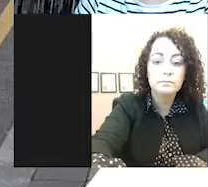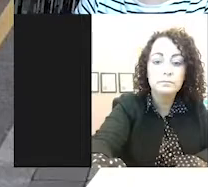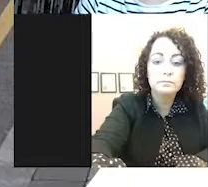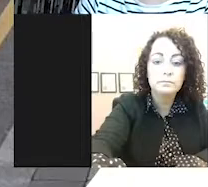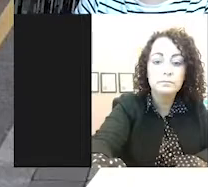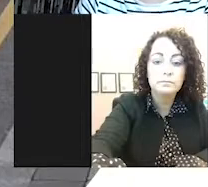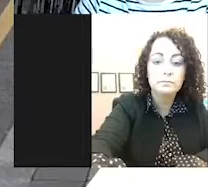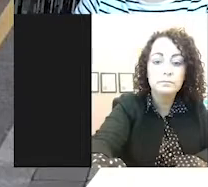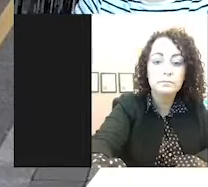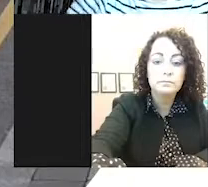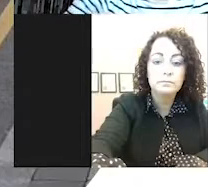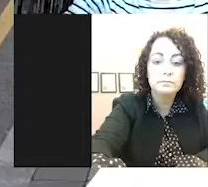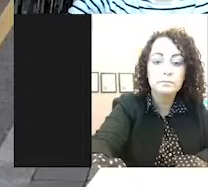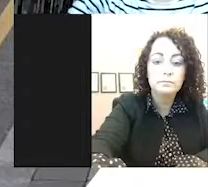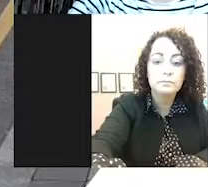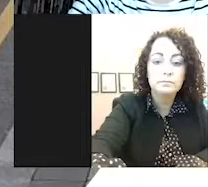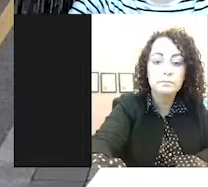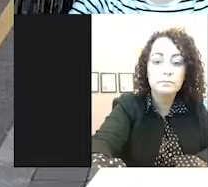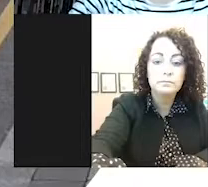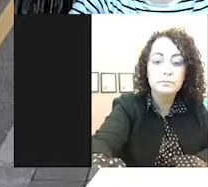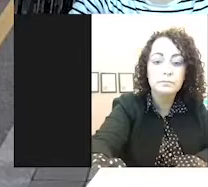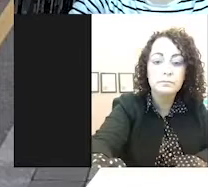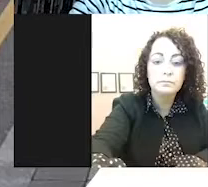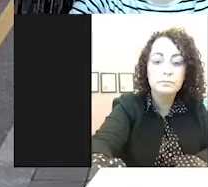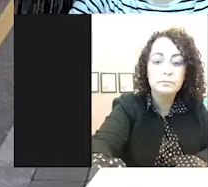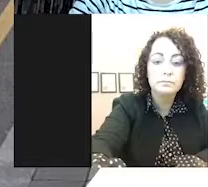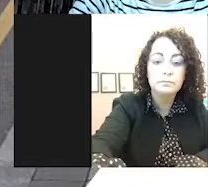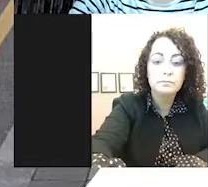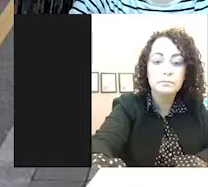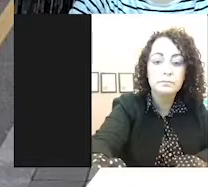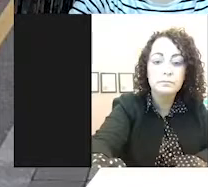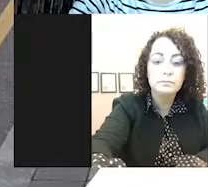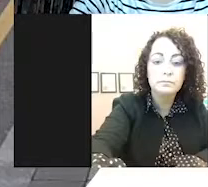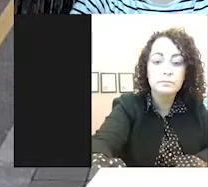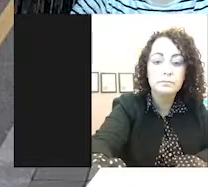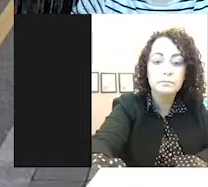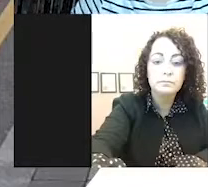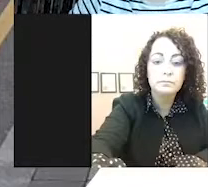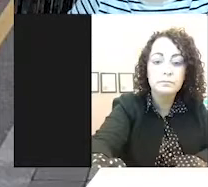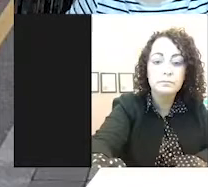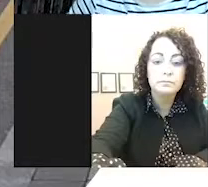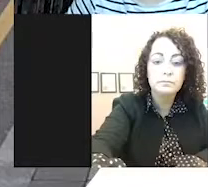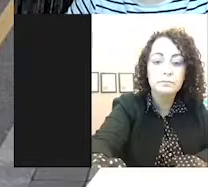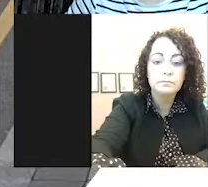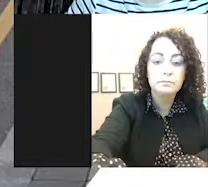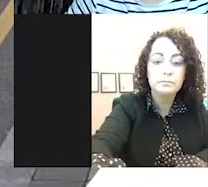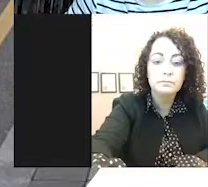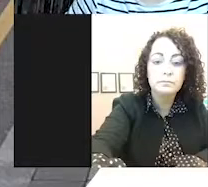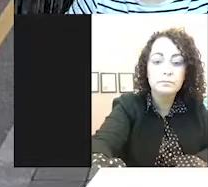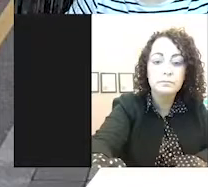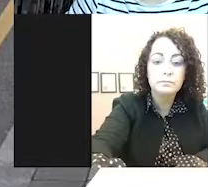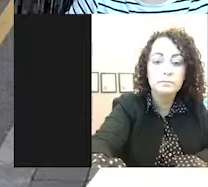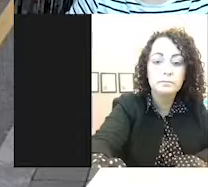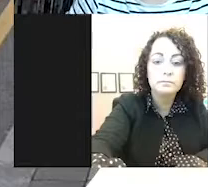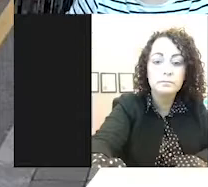suppose, underdeveloped over the last 30 years. It's probably the poorest footpaths in the city. They're narrow, they're uneven,